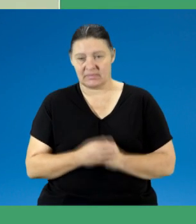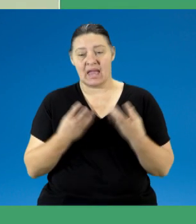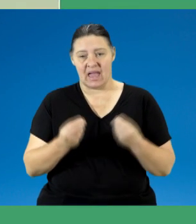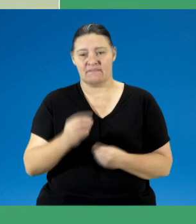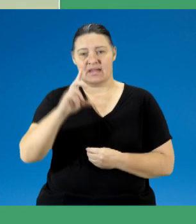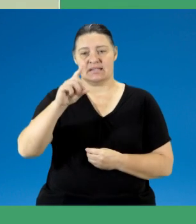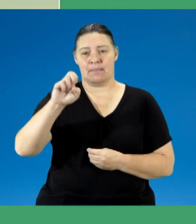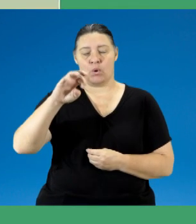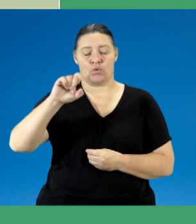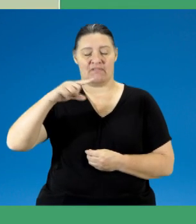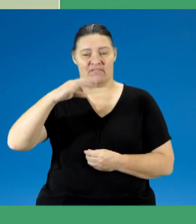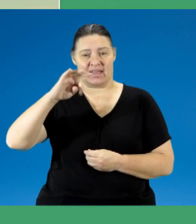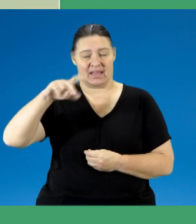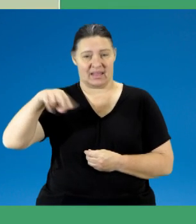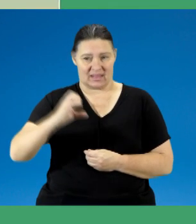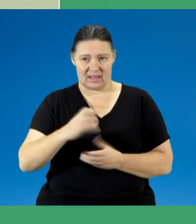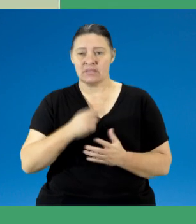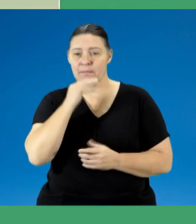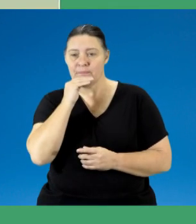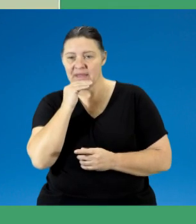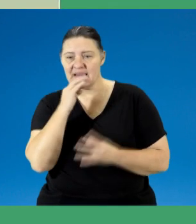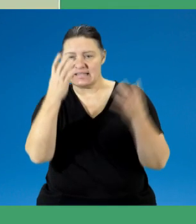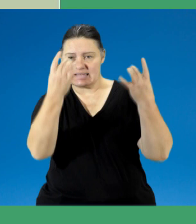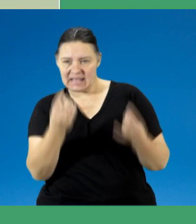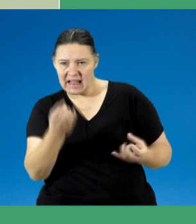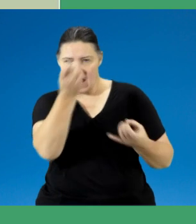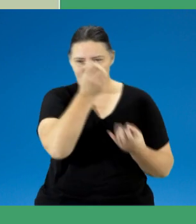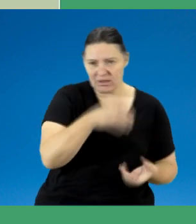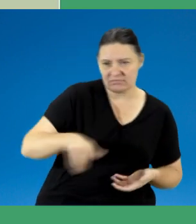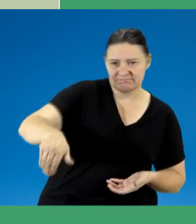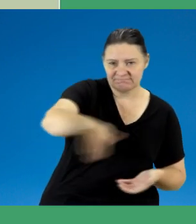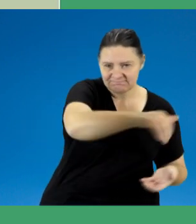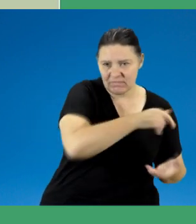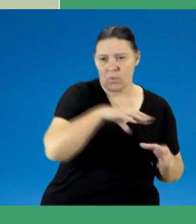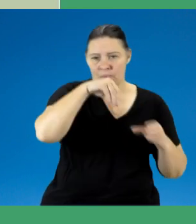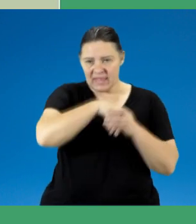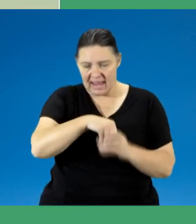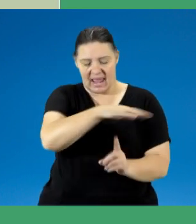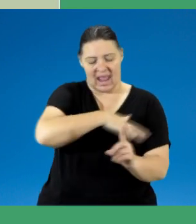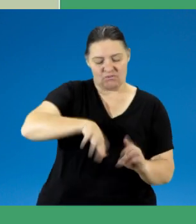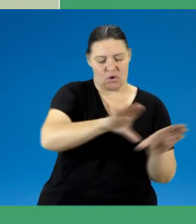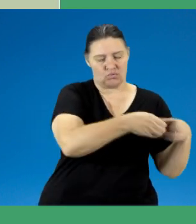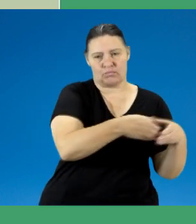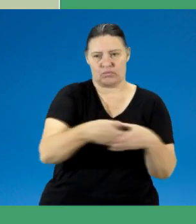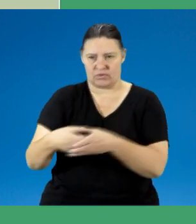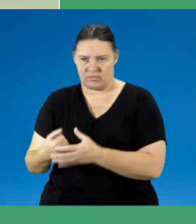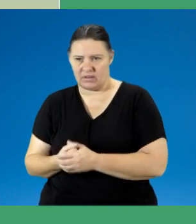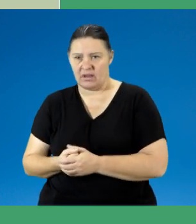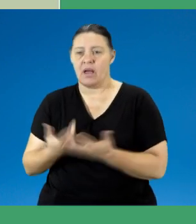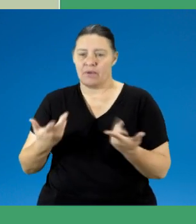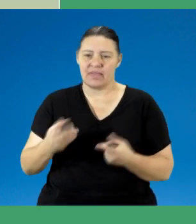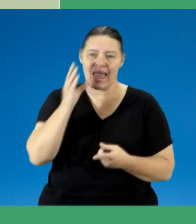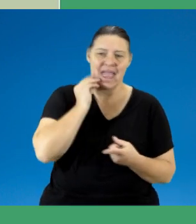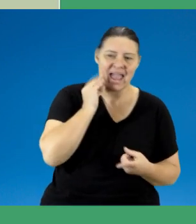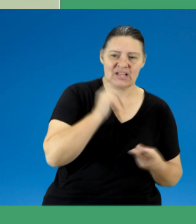have demographics, statistical data relating to the population and particular groups within it, often includes age,